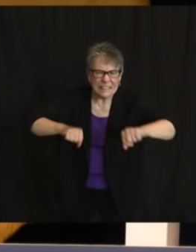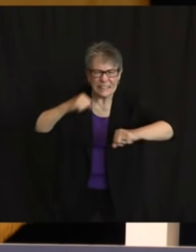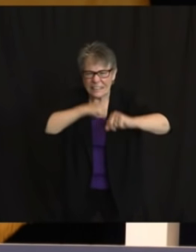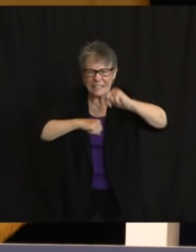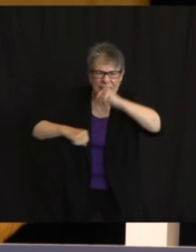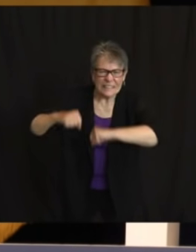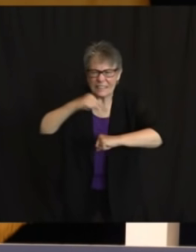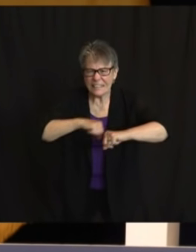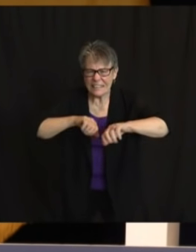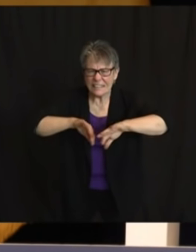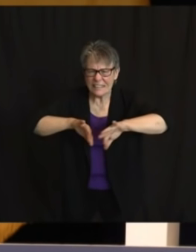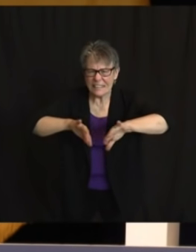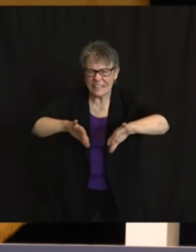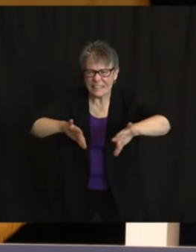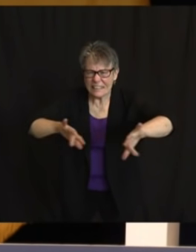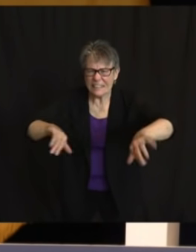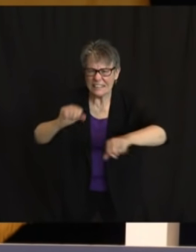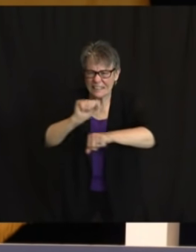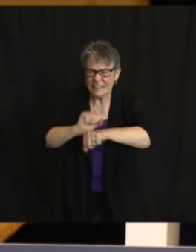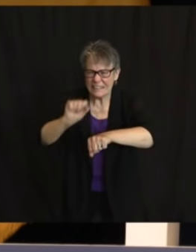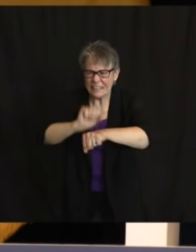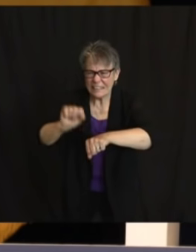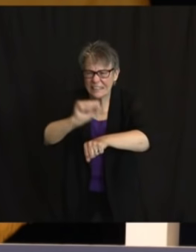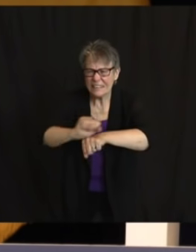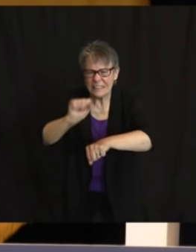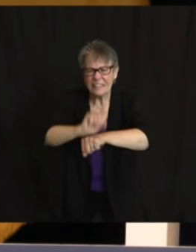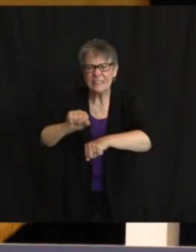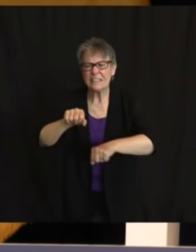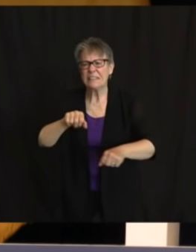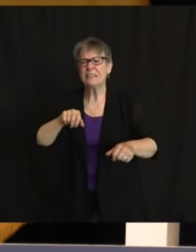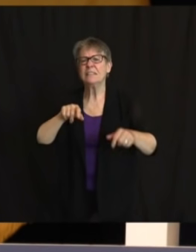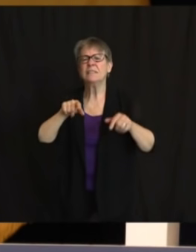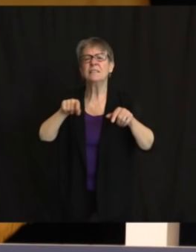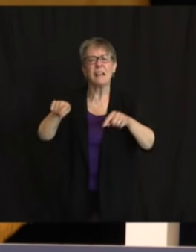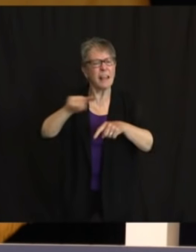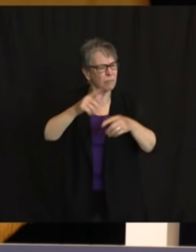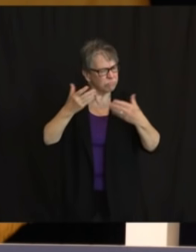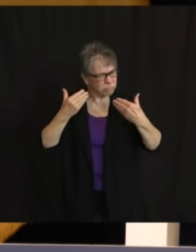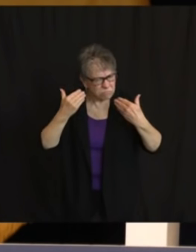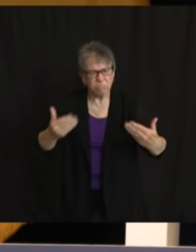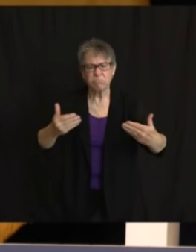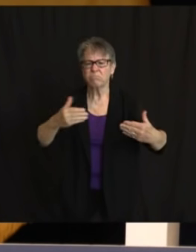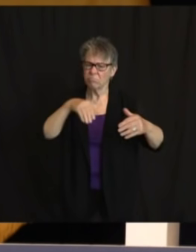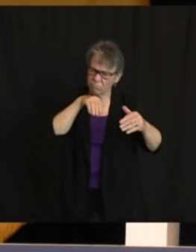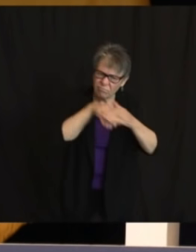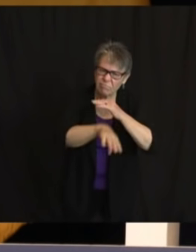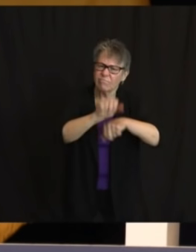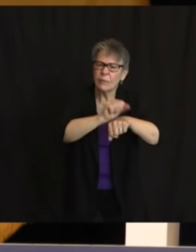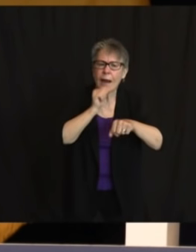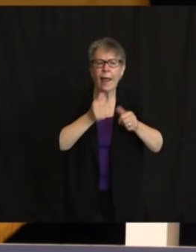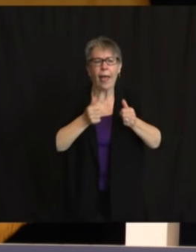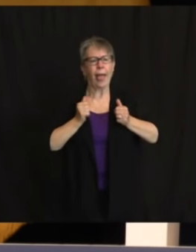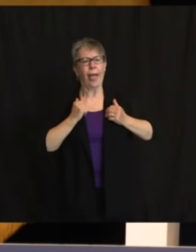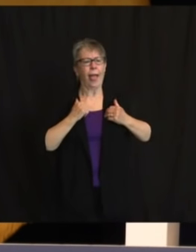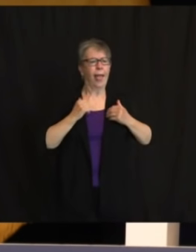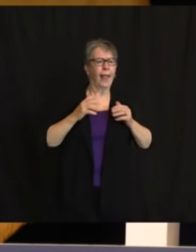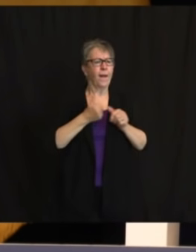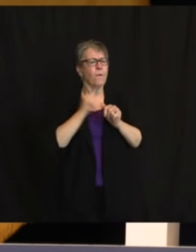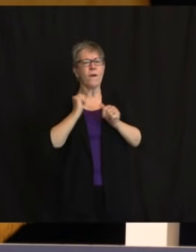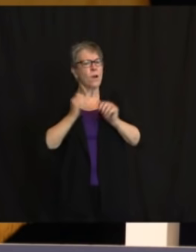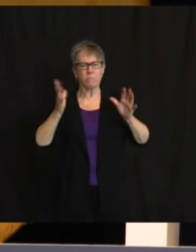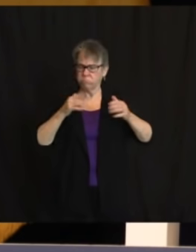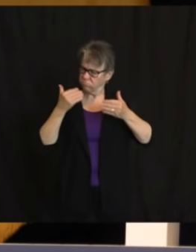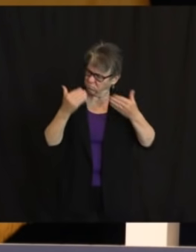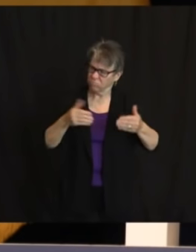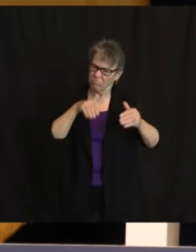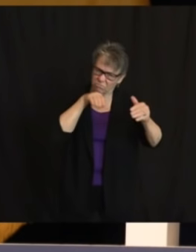it. This year's theme of National Nurses Week is compassion, expertise, and trust. People